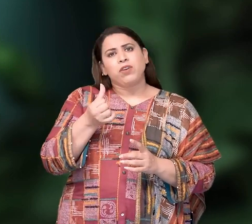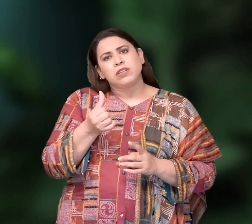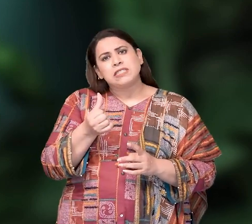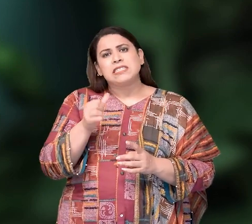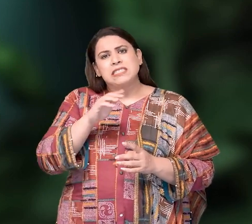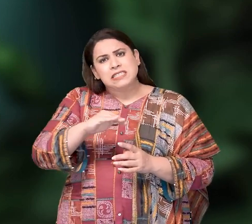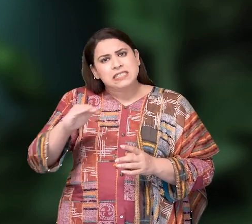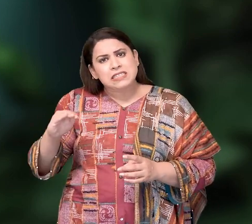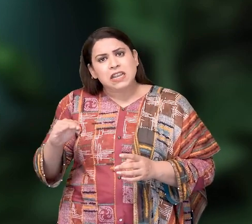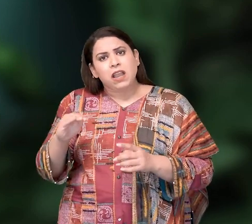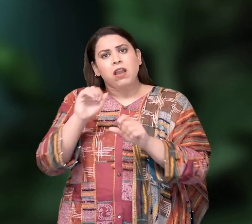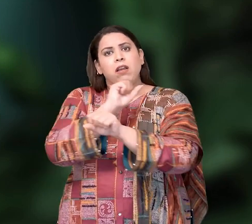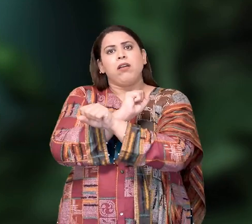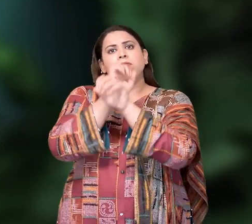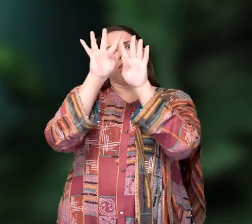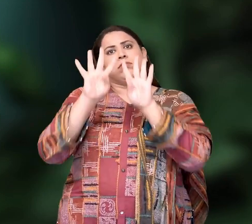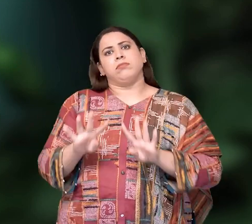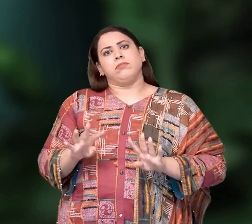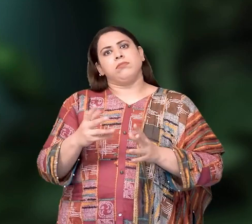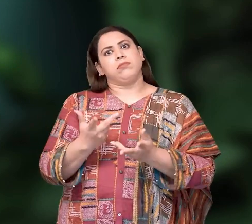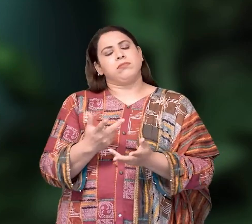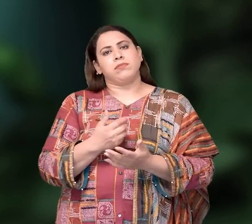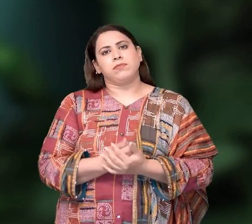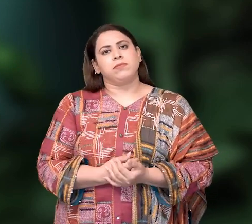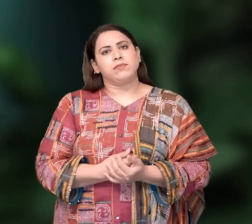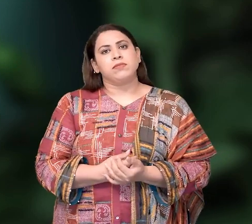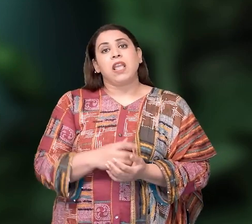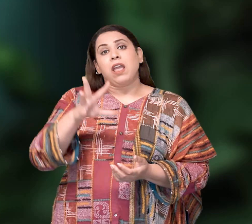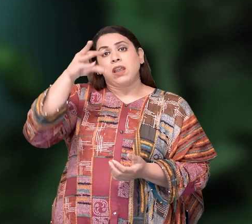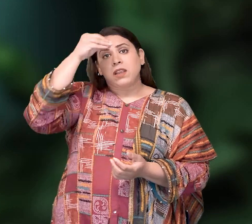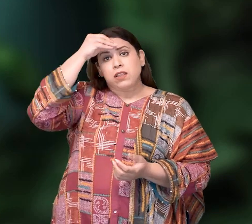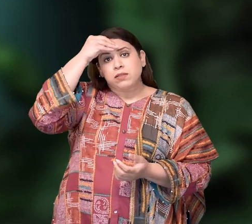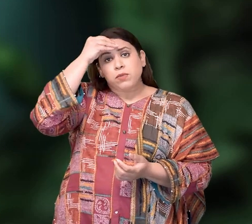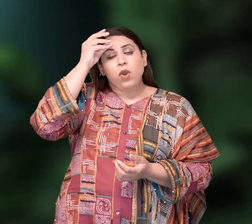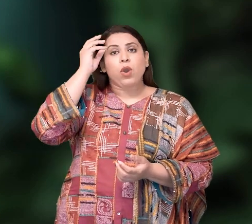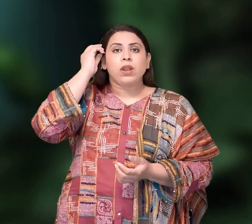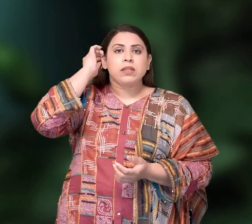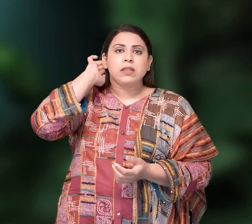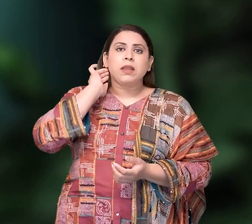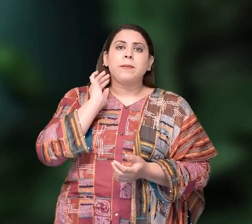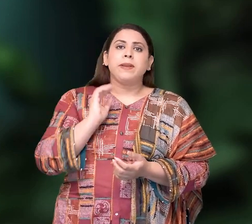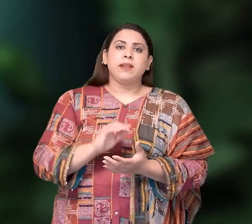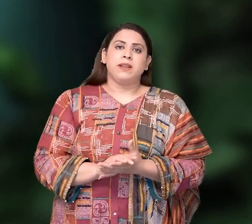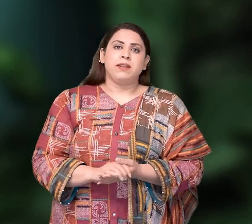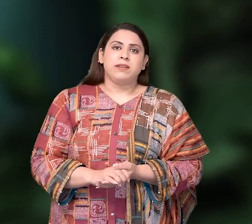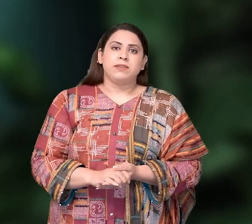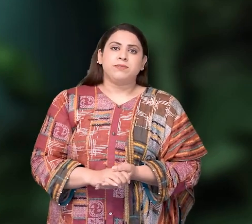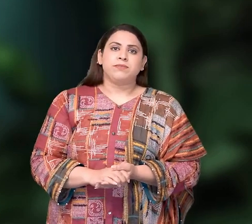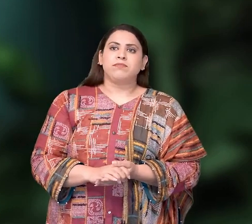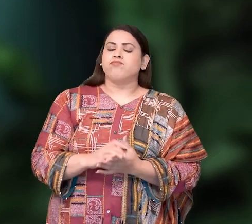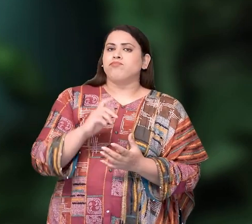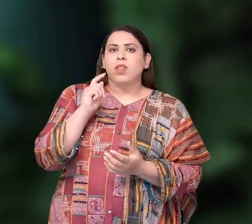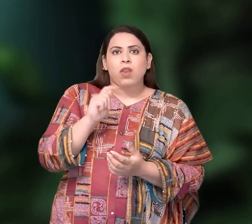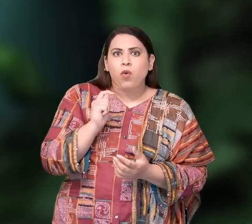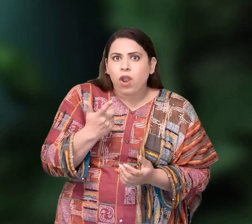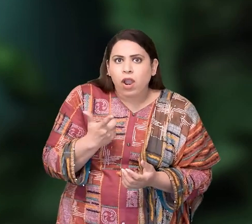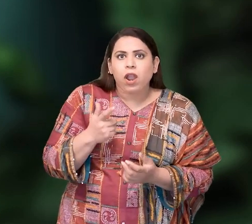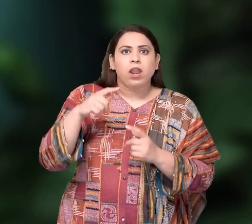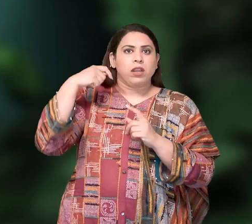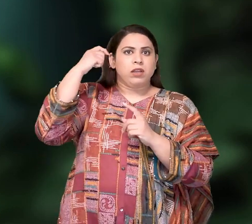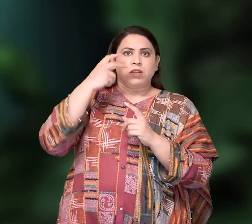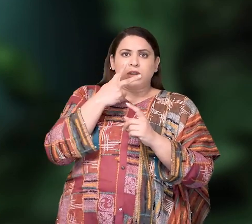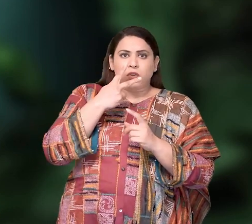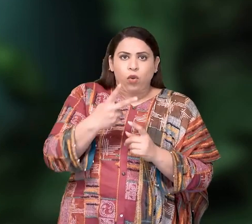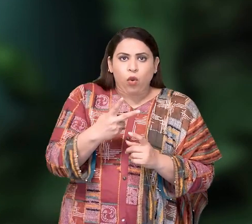and those were under his command. He was responsible for them, and they worked in the morning, and therefore